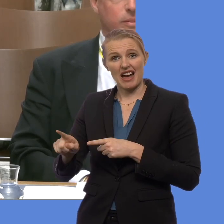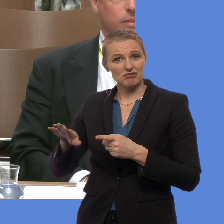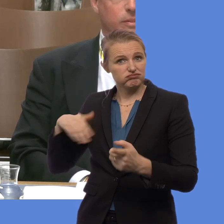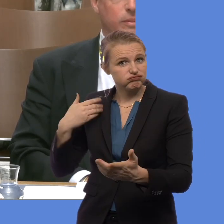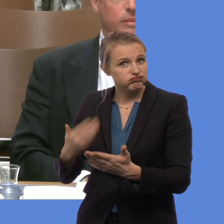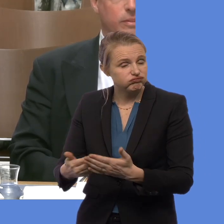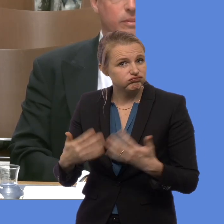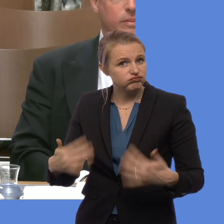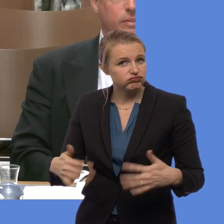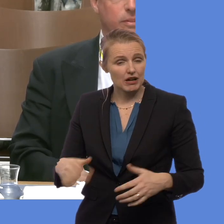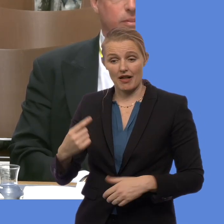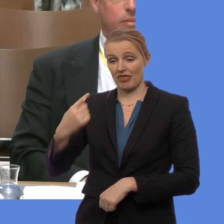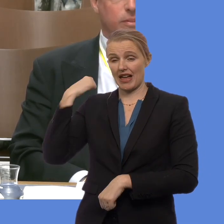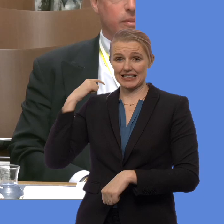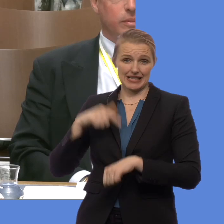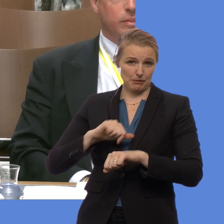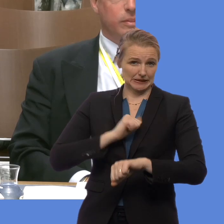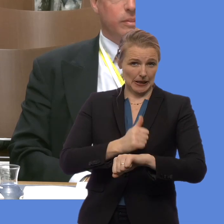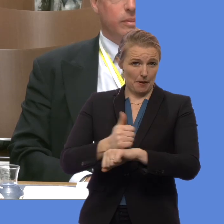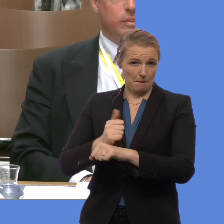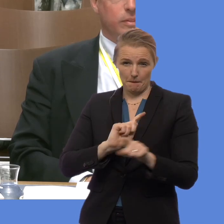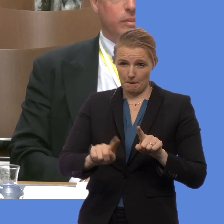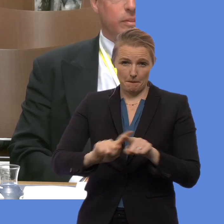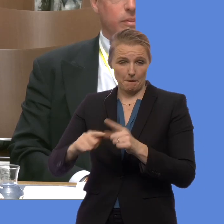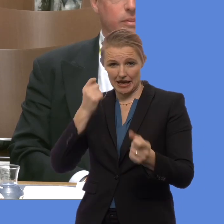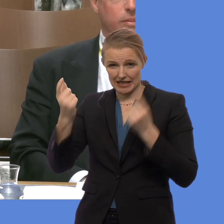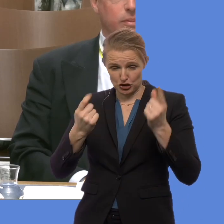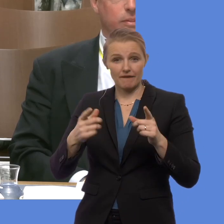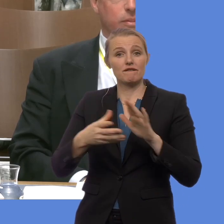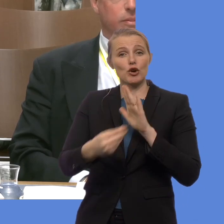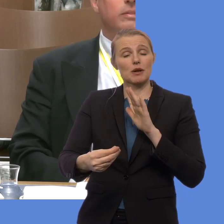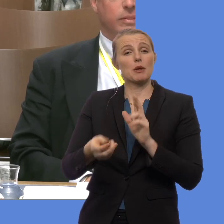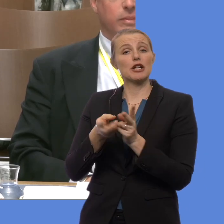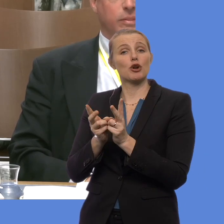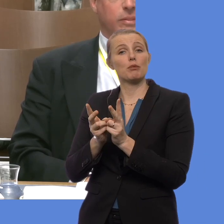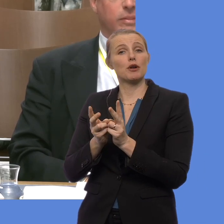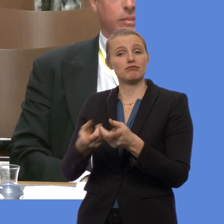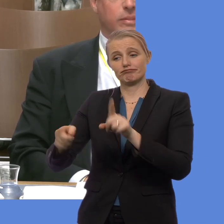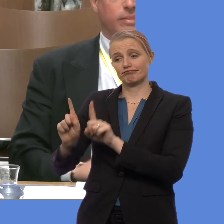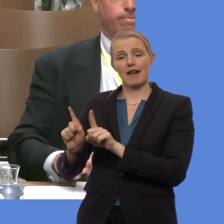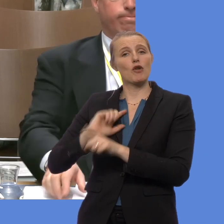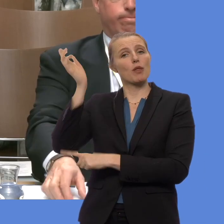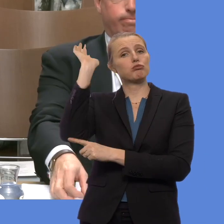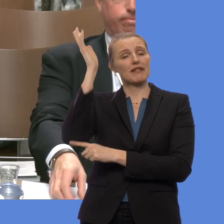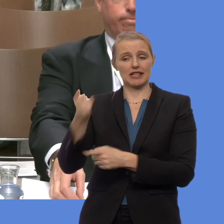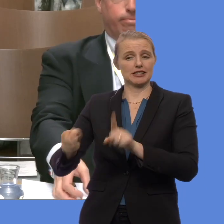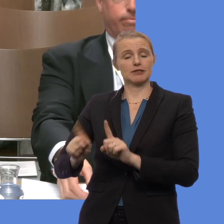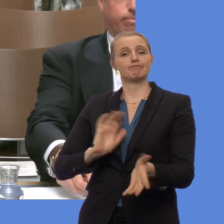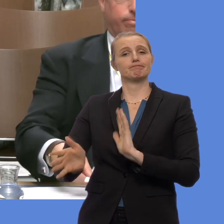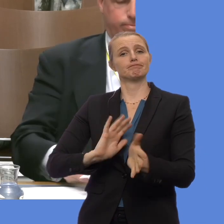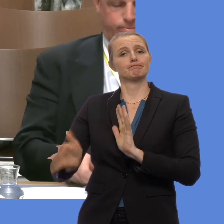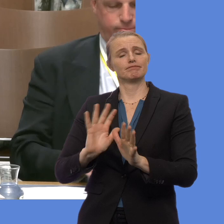number of initiatives. We had the interpreters signing ministerial daily briefings. We have a lot